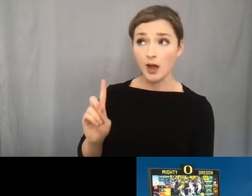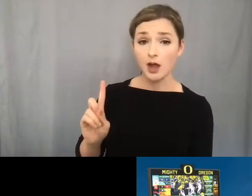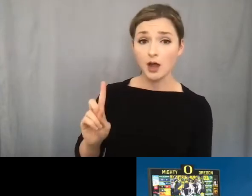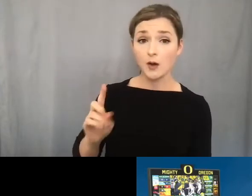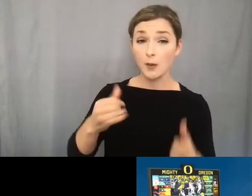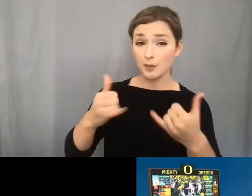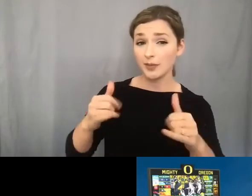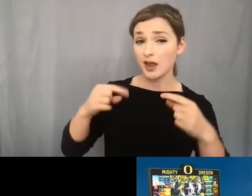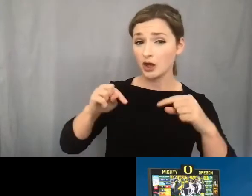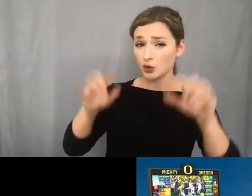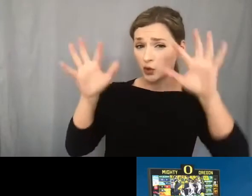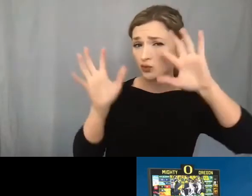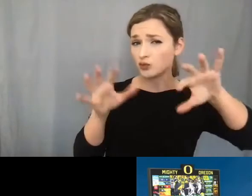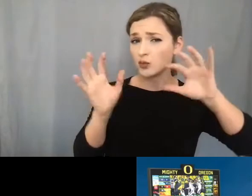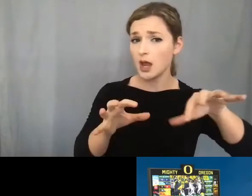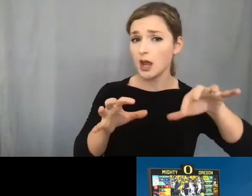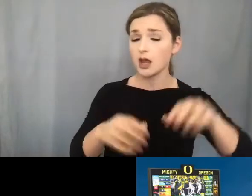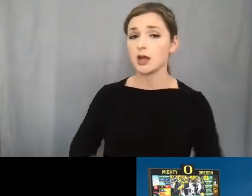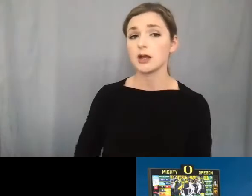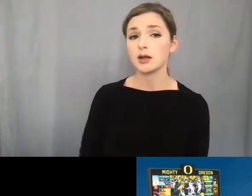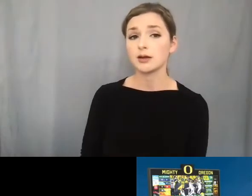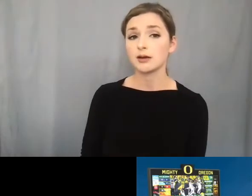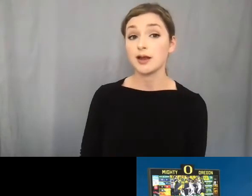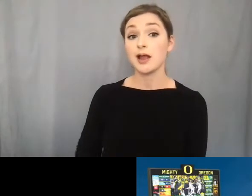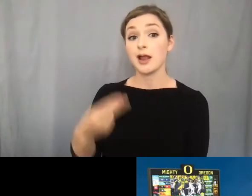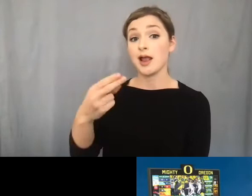it's raining and hailing?